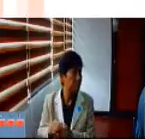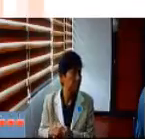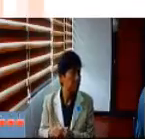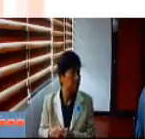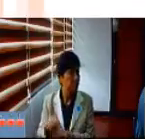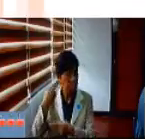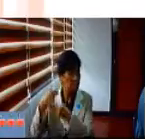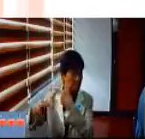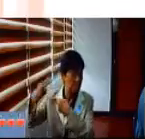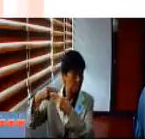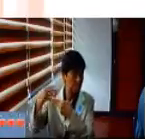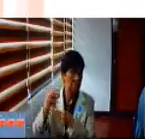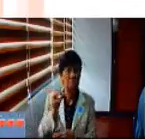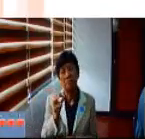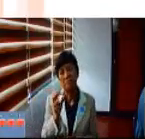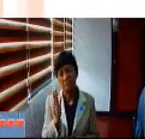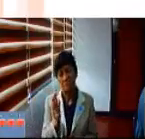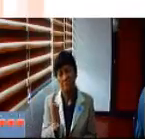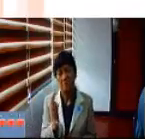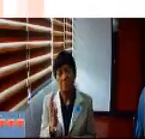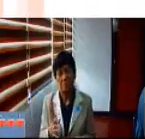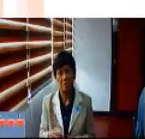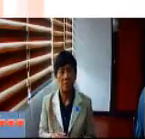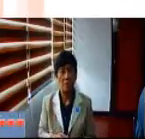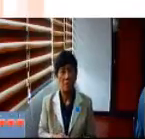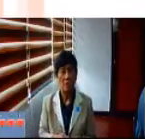Historically, 1950s na po. So,